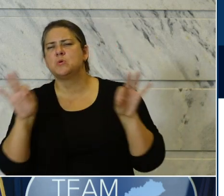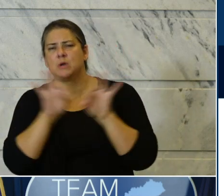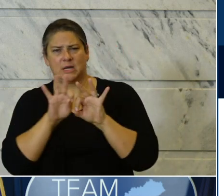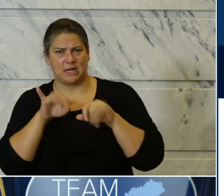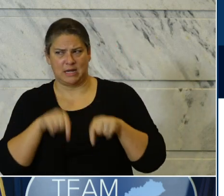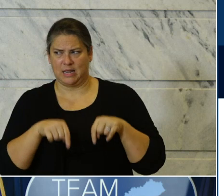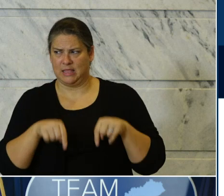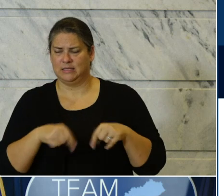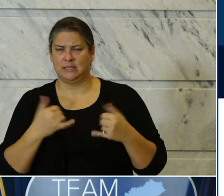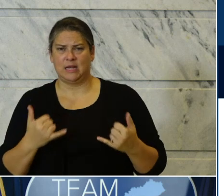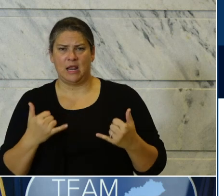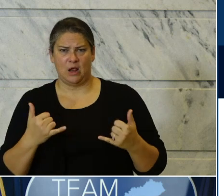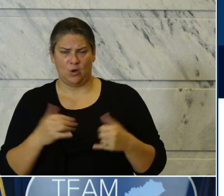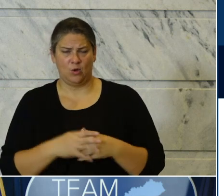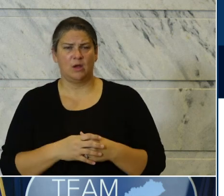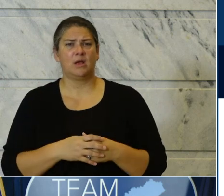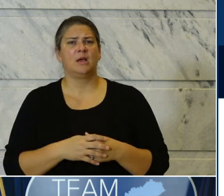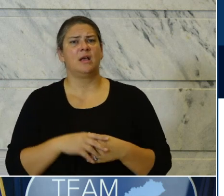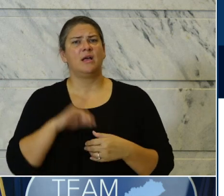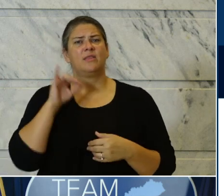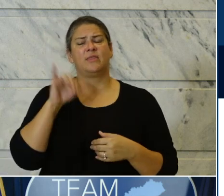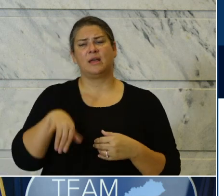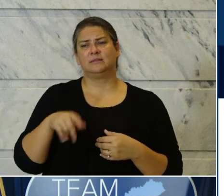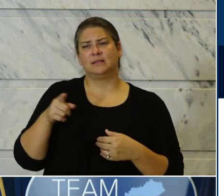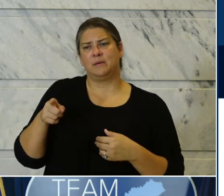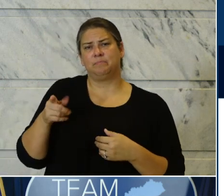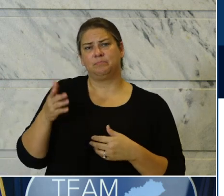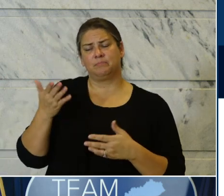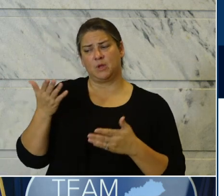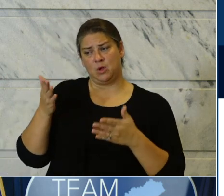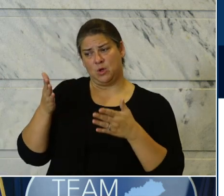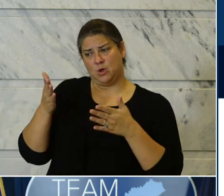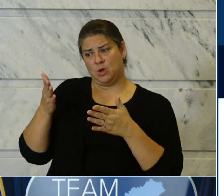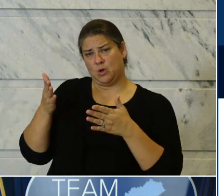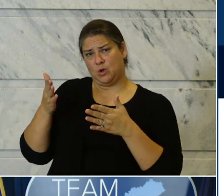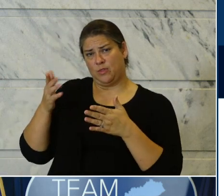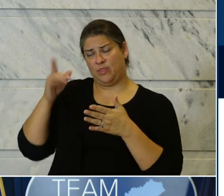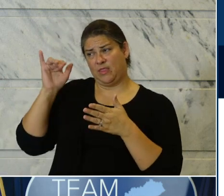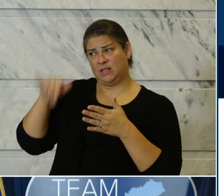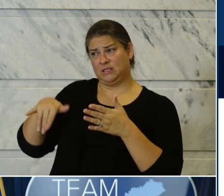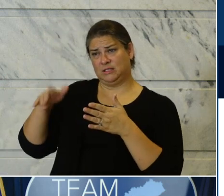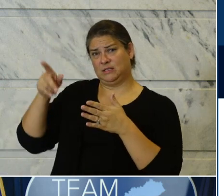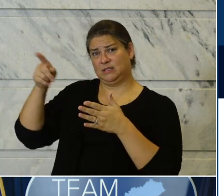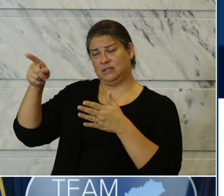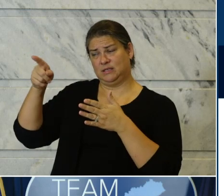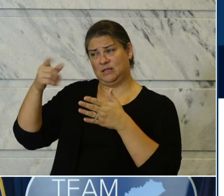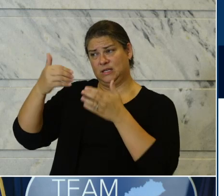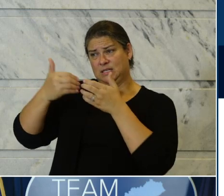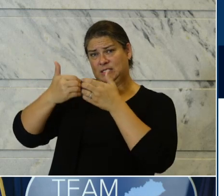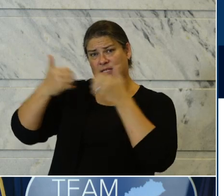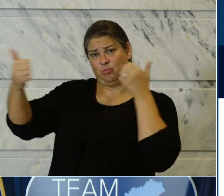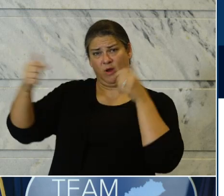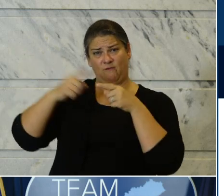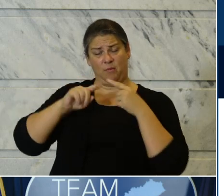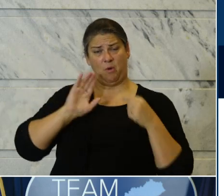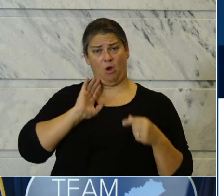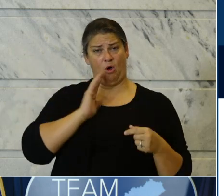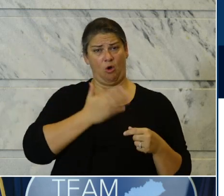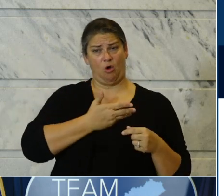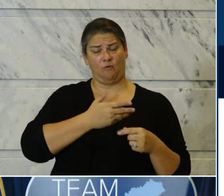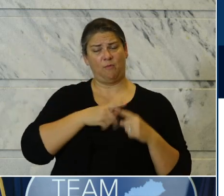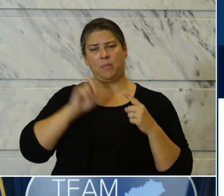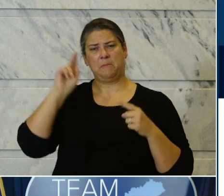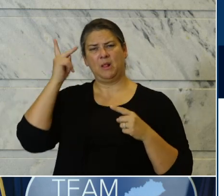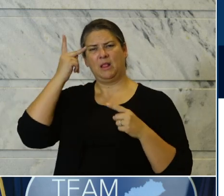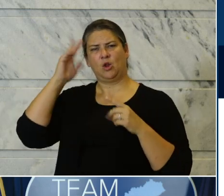is. And this is somebody entirely separated from the political realm, but talking about our economy, which I hear so many people